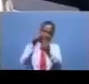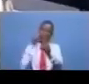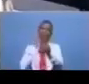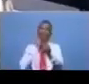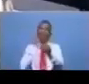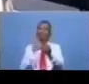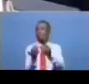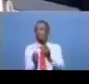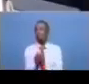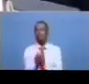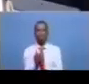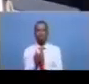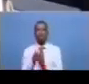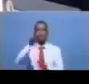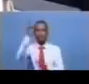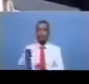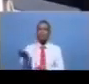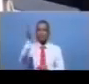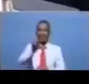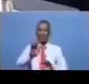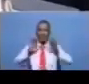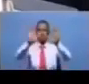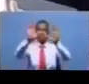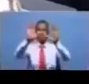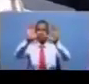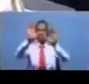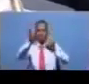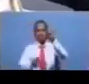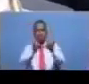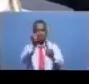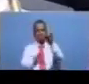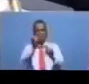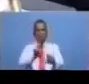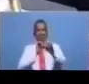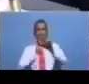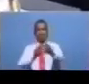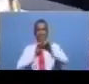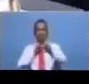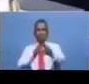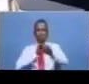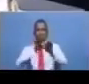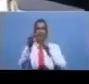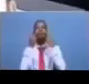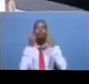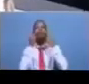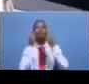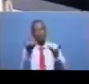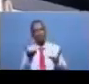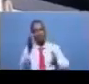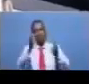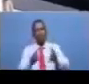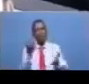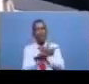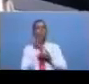makes it imperative for her to testify and provide answers to all these issues, so that the court and Ghanaians at large will know the truth